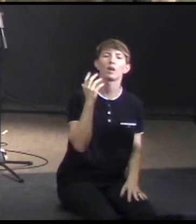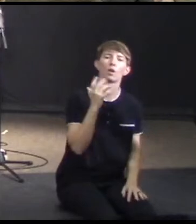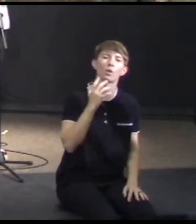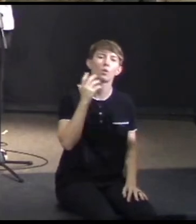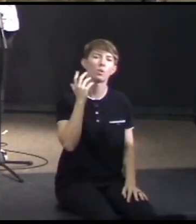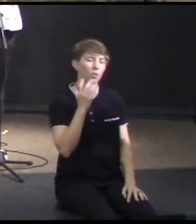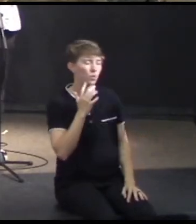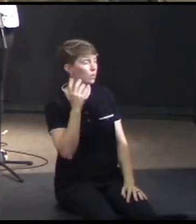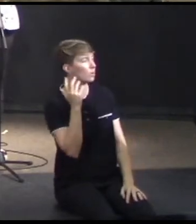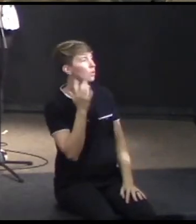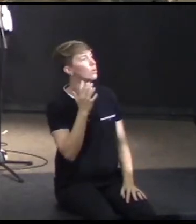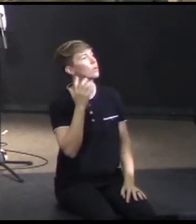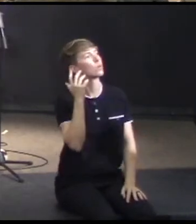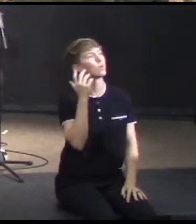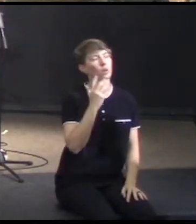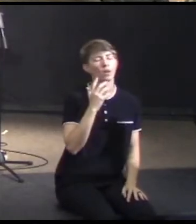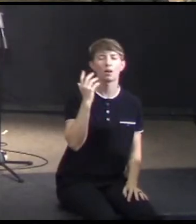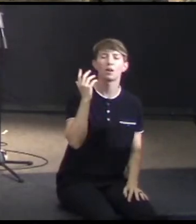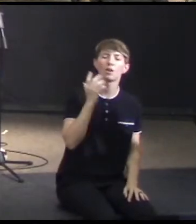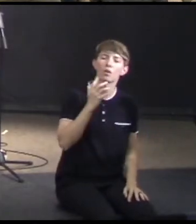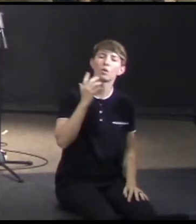Oh.